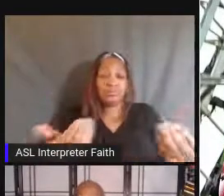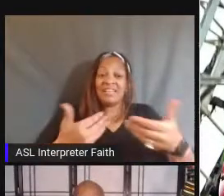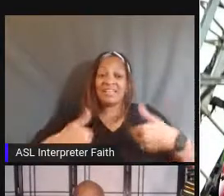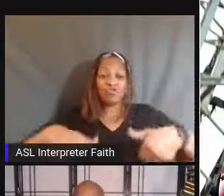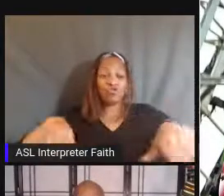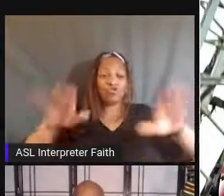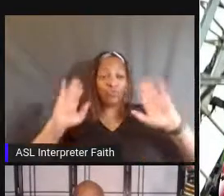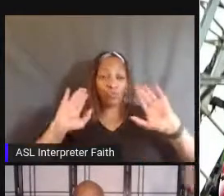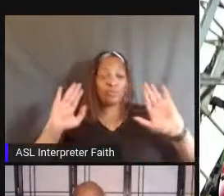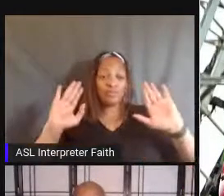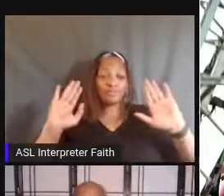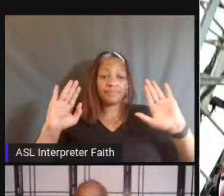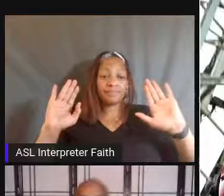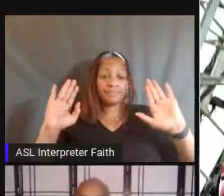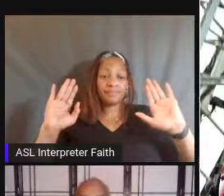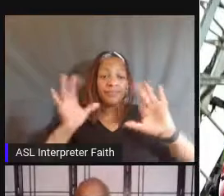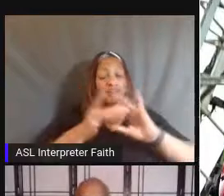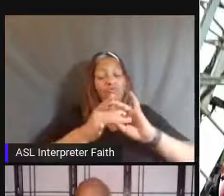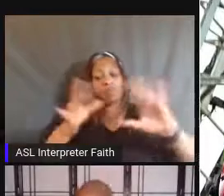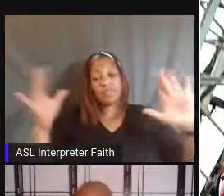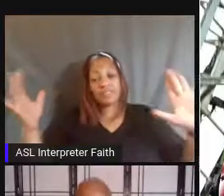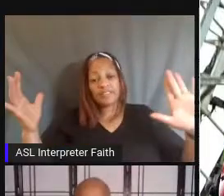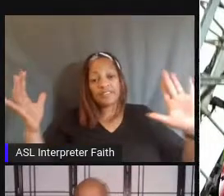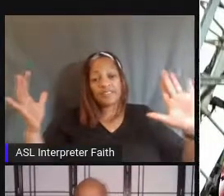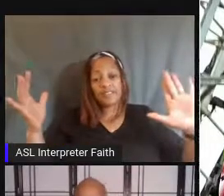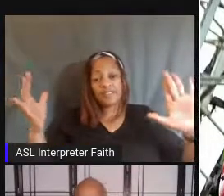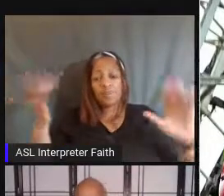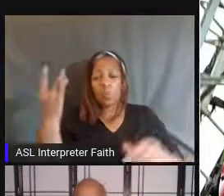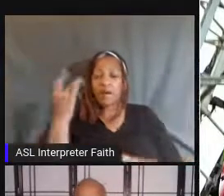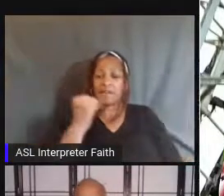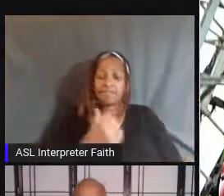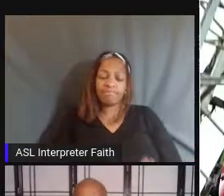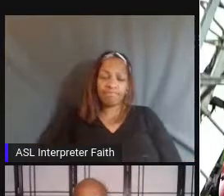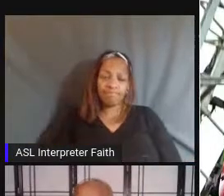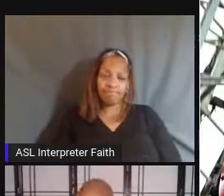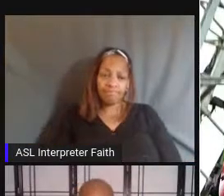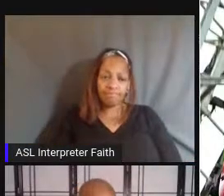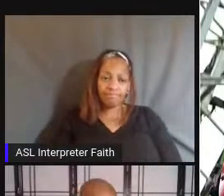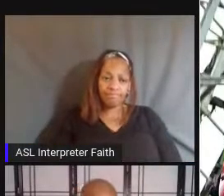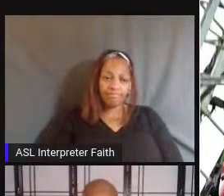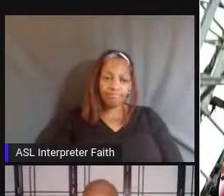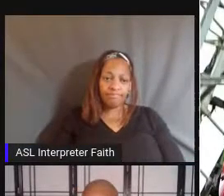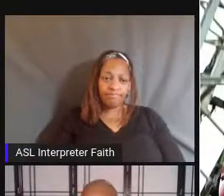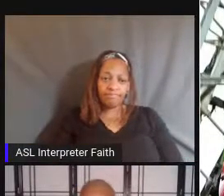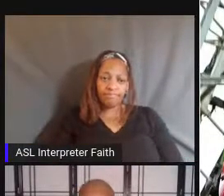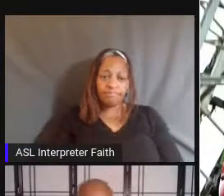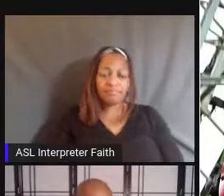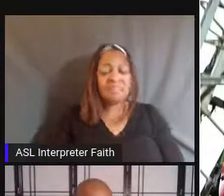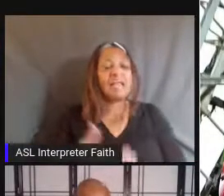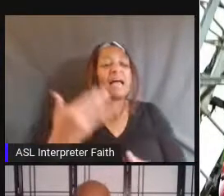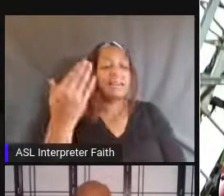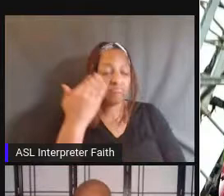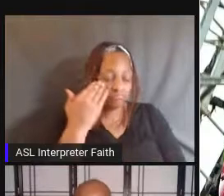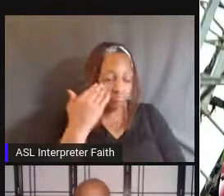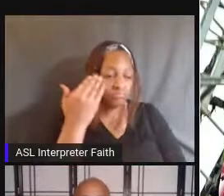surrender and release? Why not? And once again, I